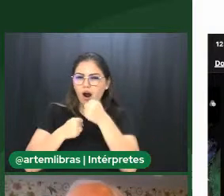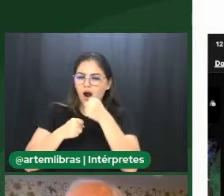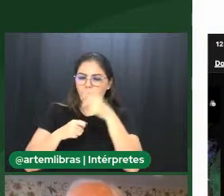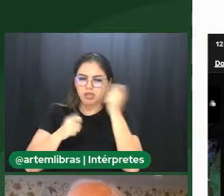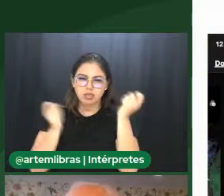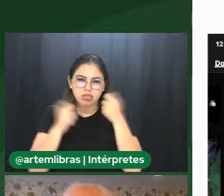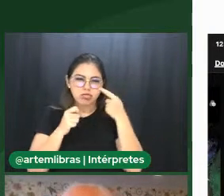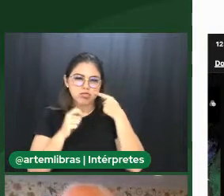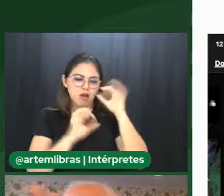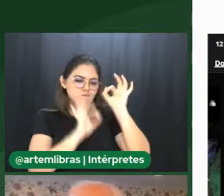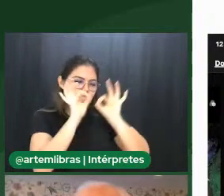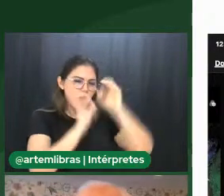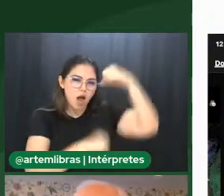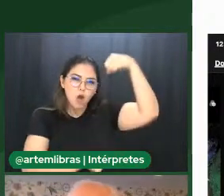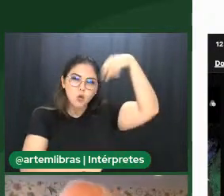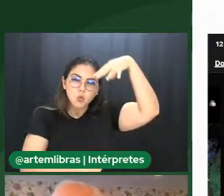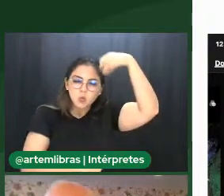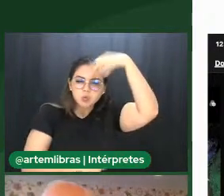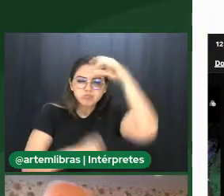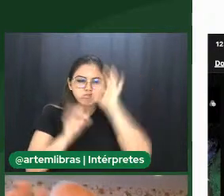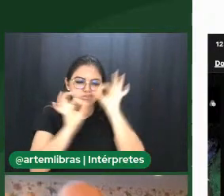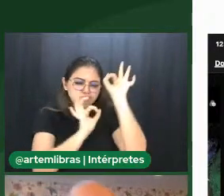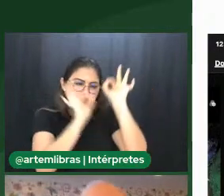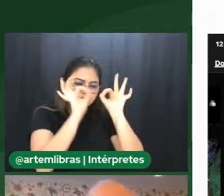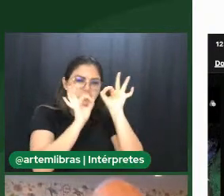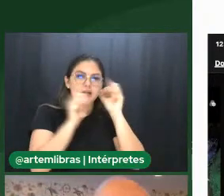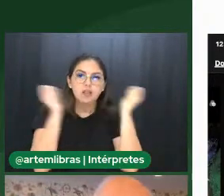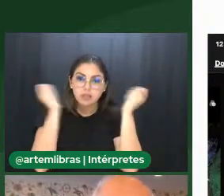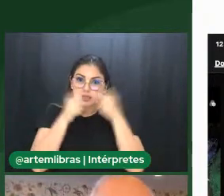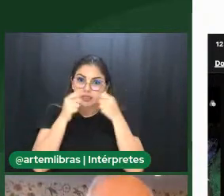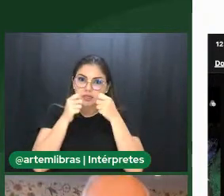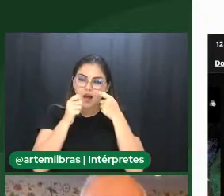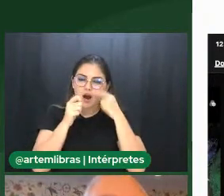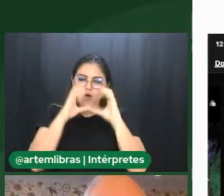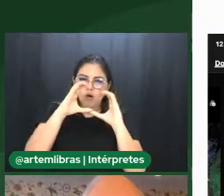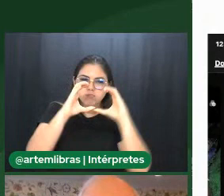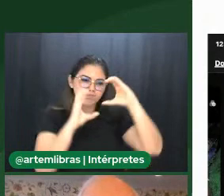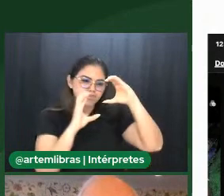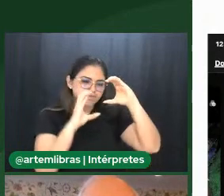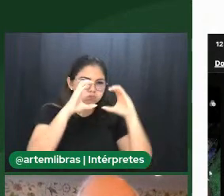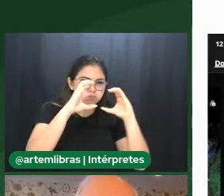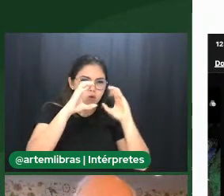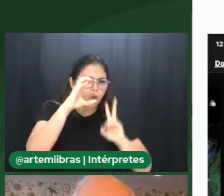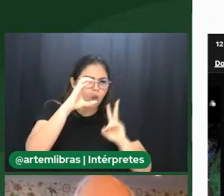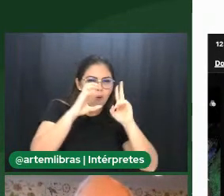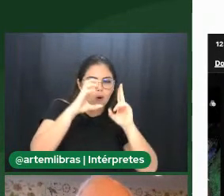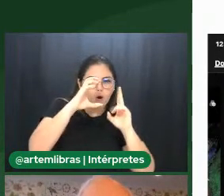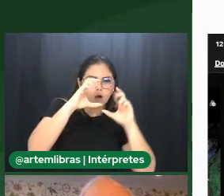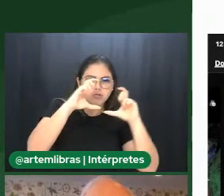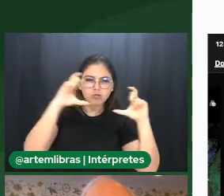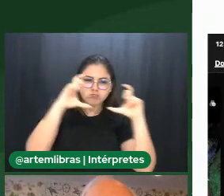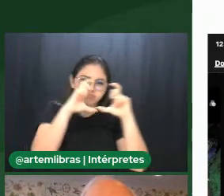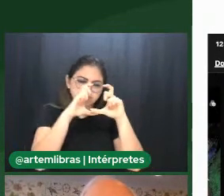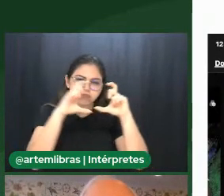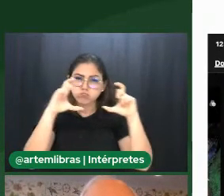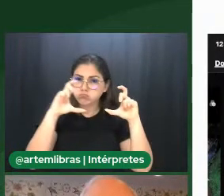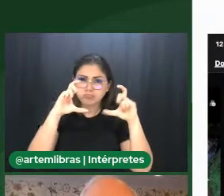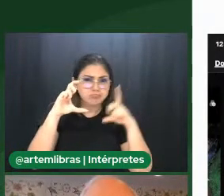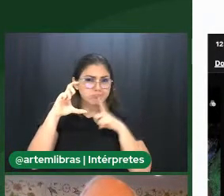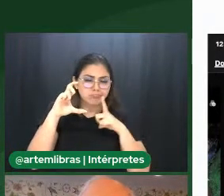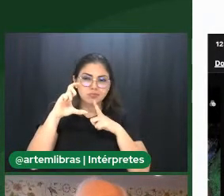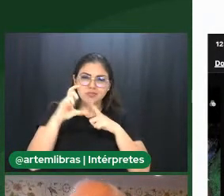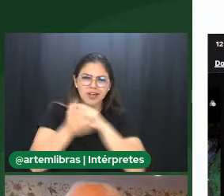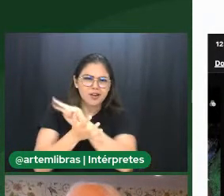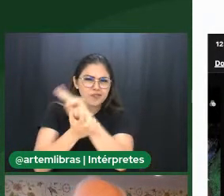adjust the cropping, and many of the features, and then they can share it with their friends and family